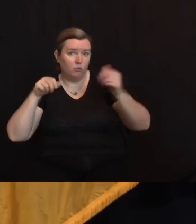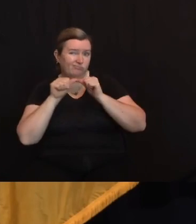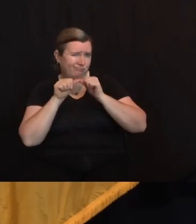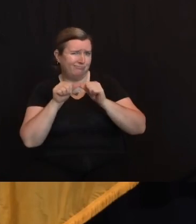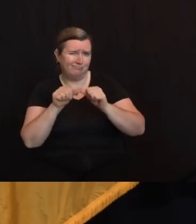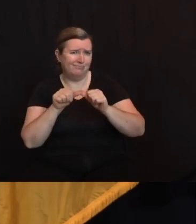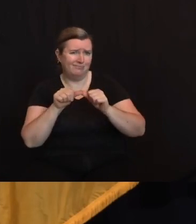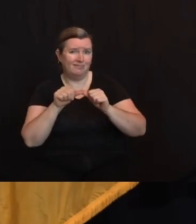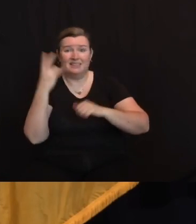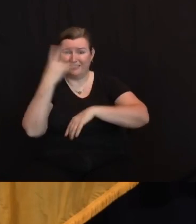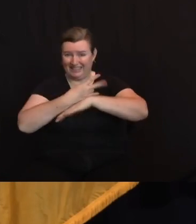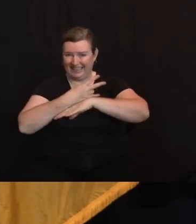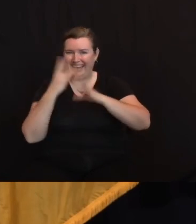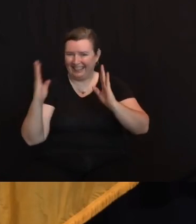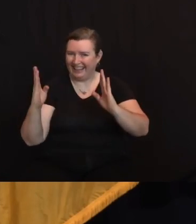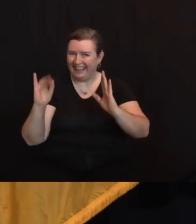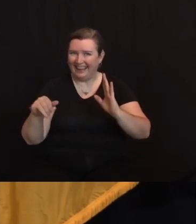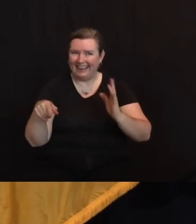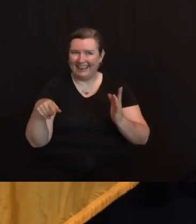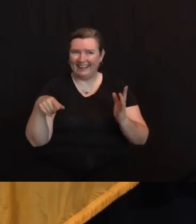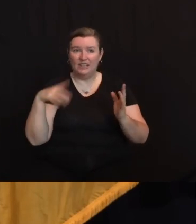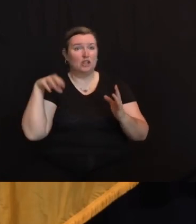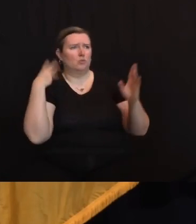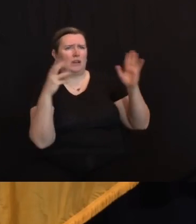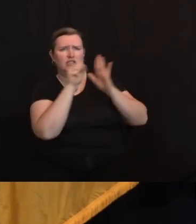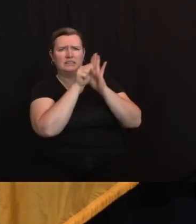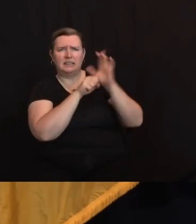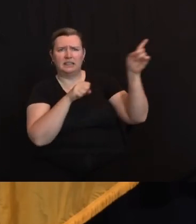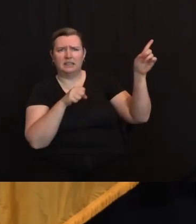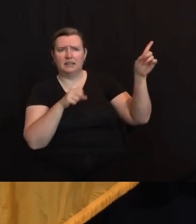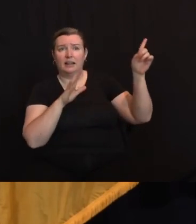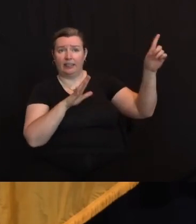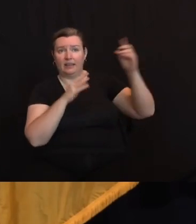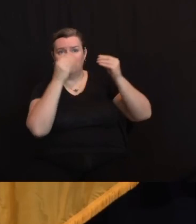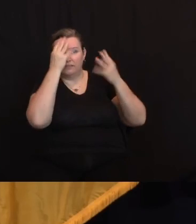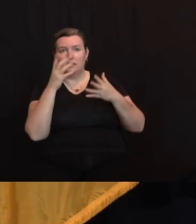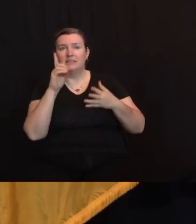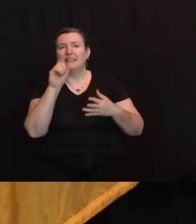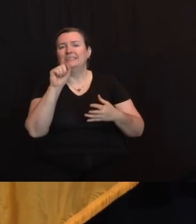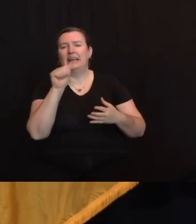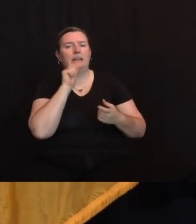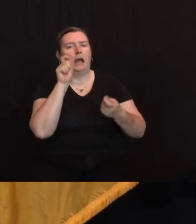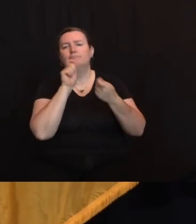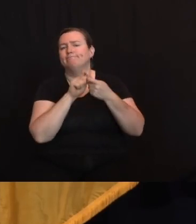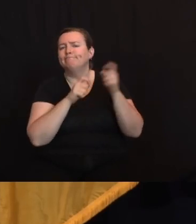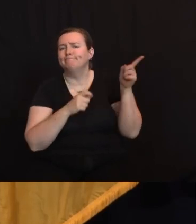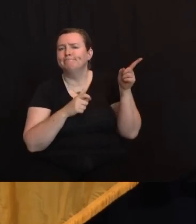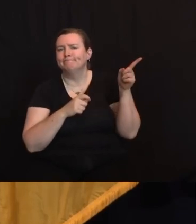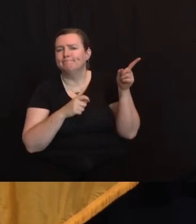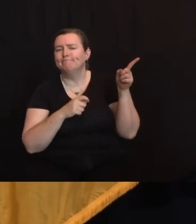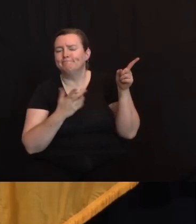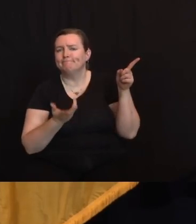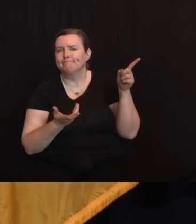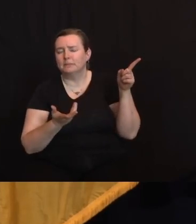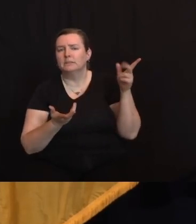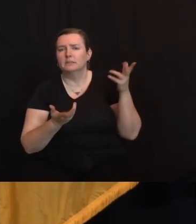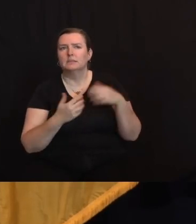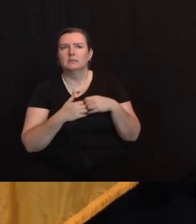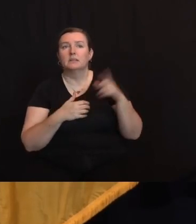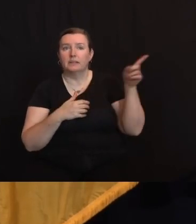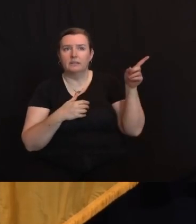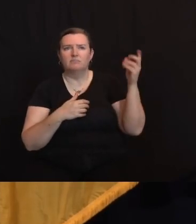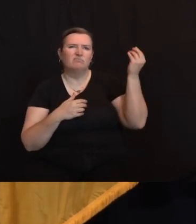believe Washington did highlight that the data was not accurate for them, as opposed to they went below it. They claimed that they were